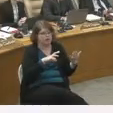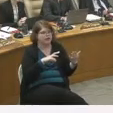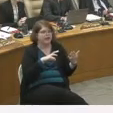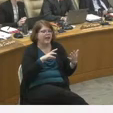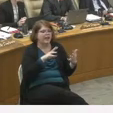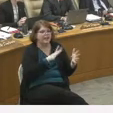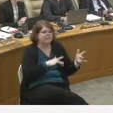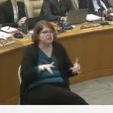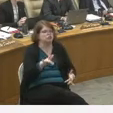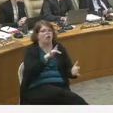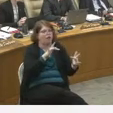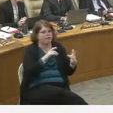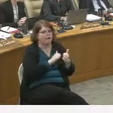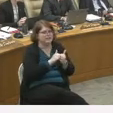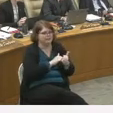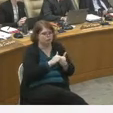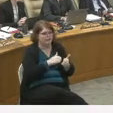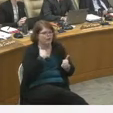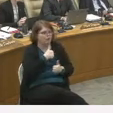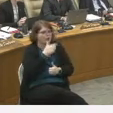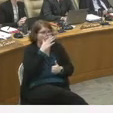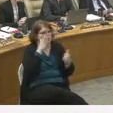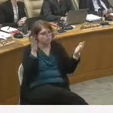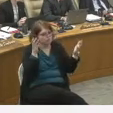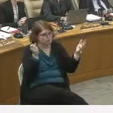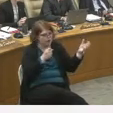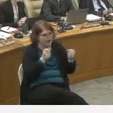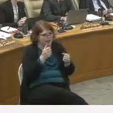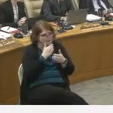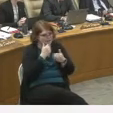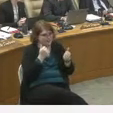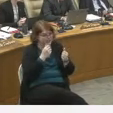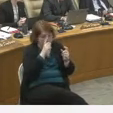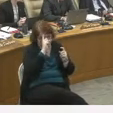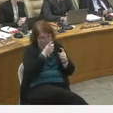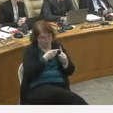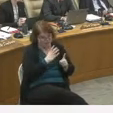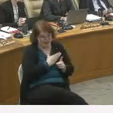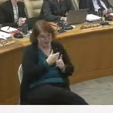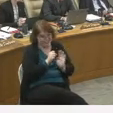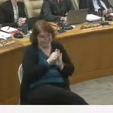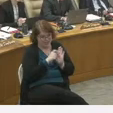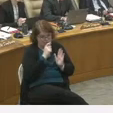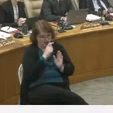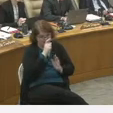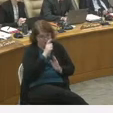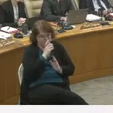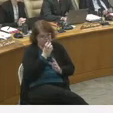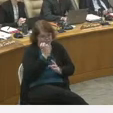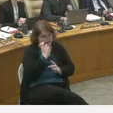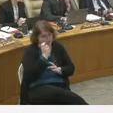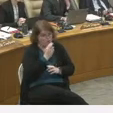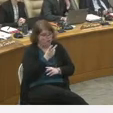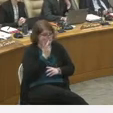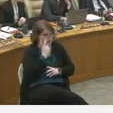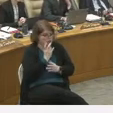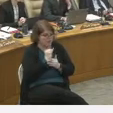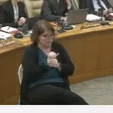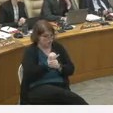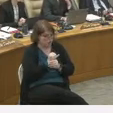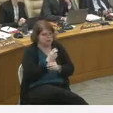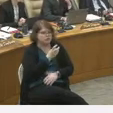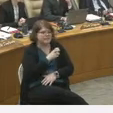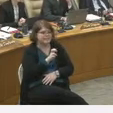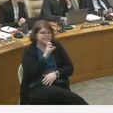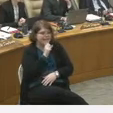competition really where we're going to bring the best and the brightest from our state kids who are blind visually impaired transition